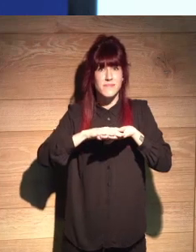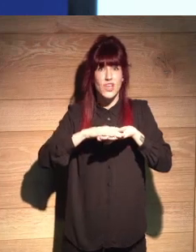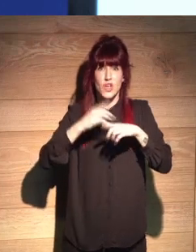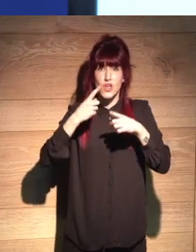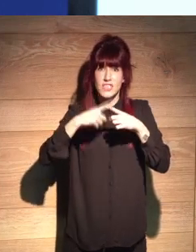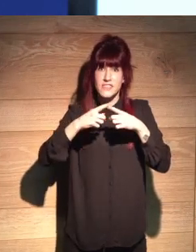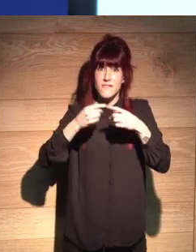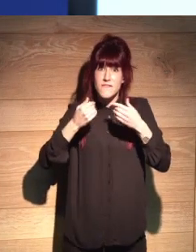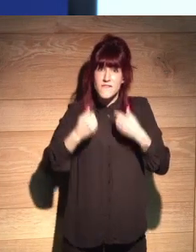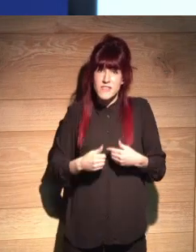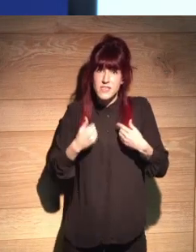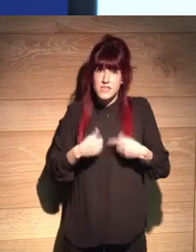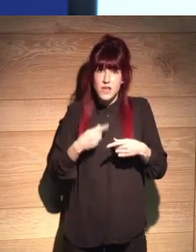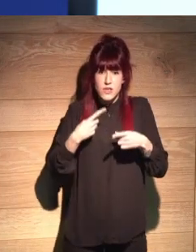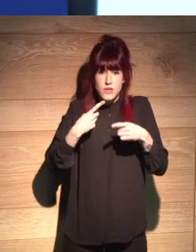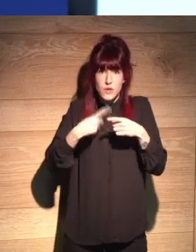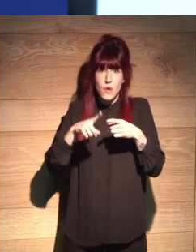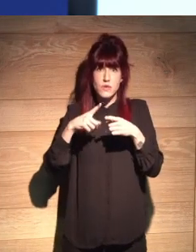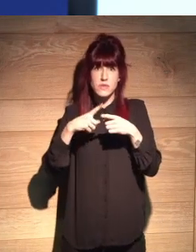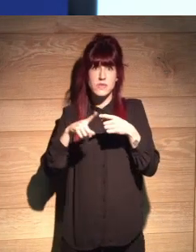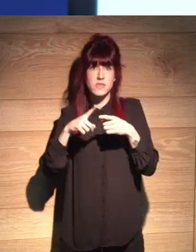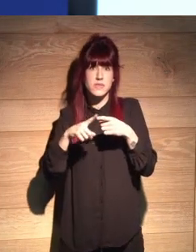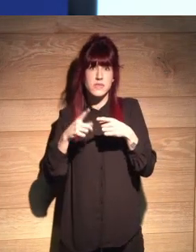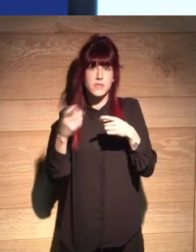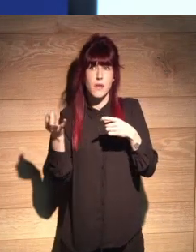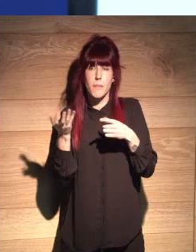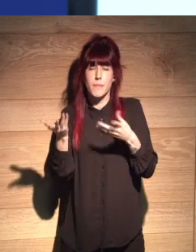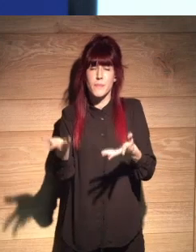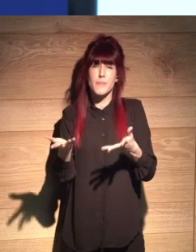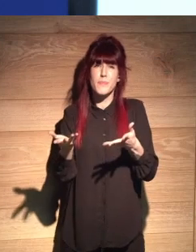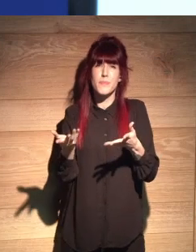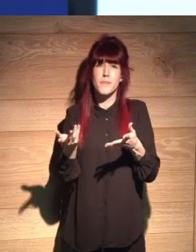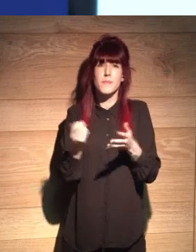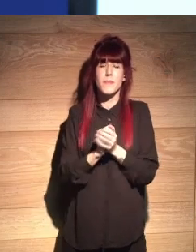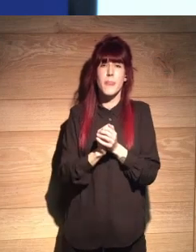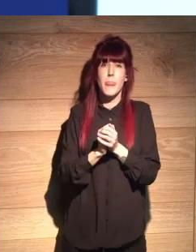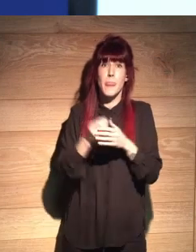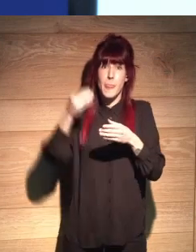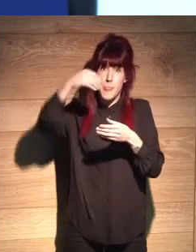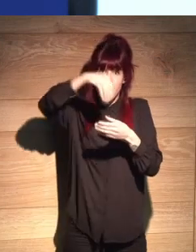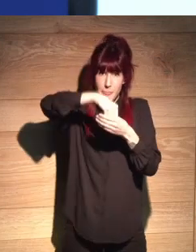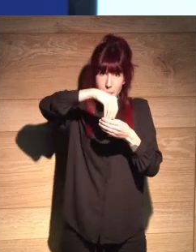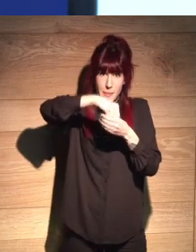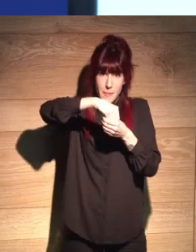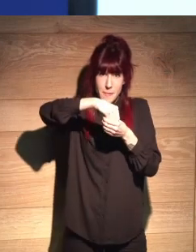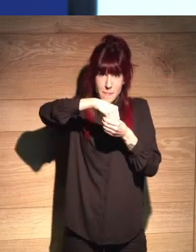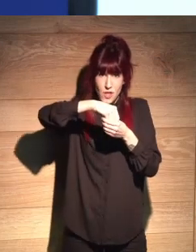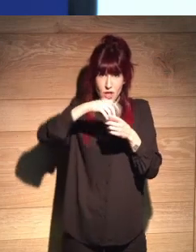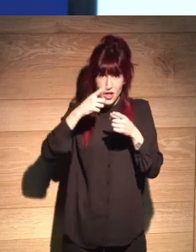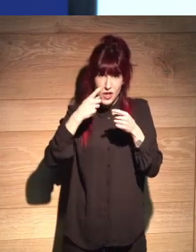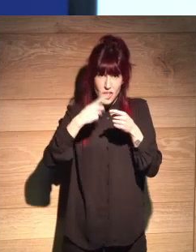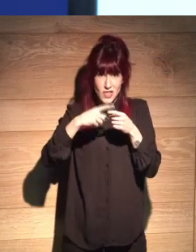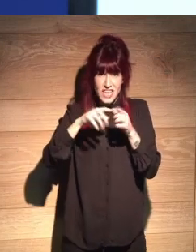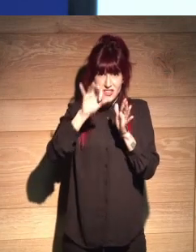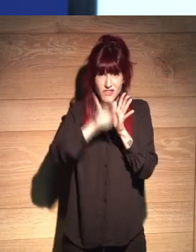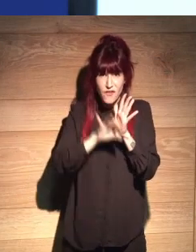or things that's embedded electronic and software with sensors and